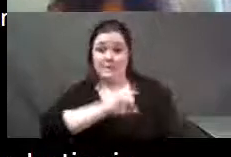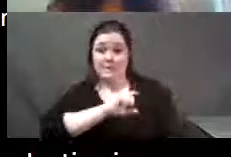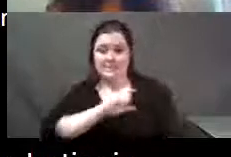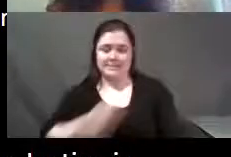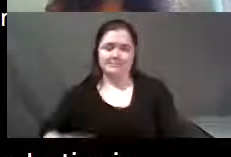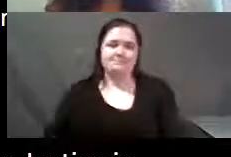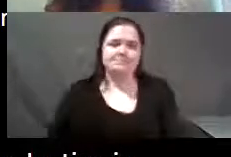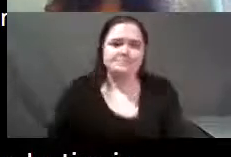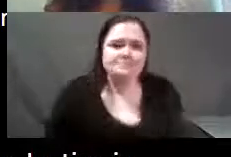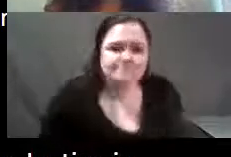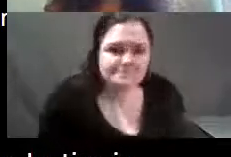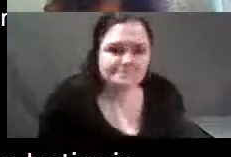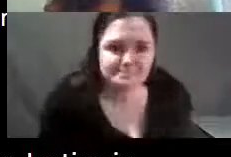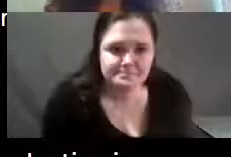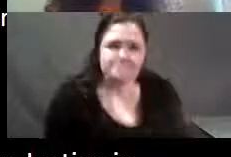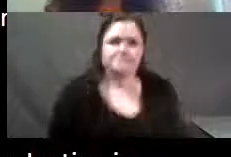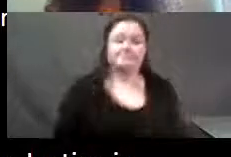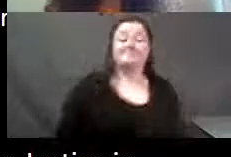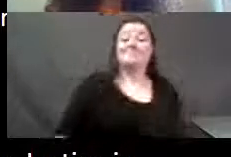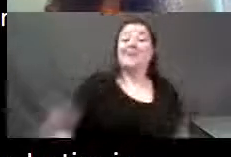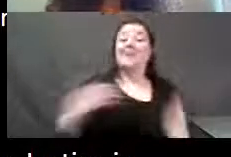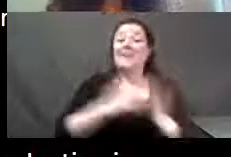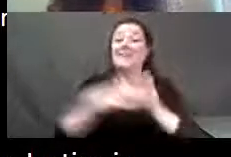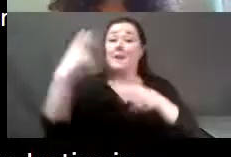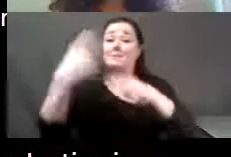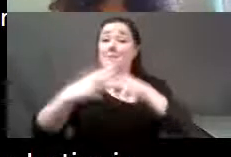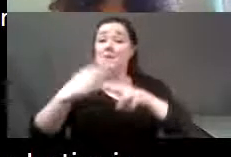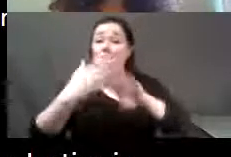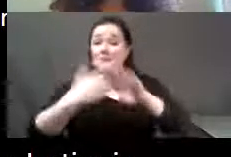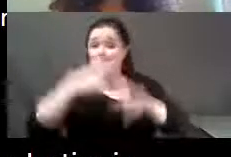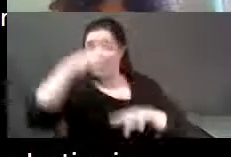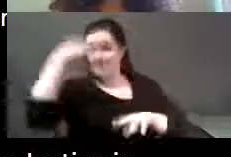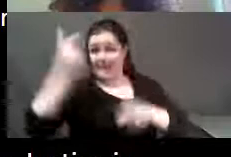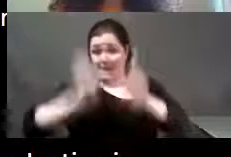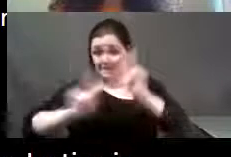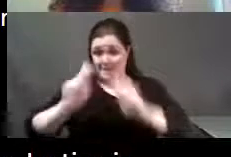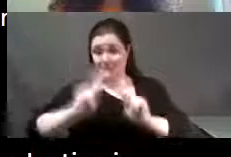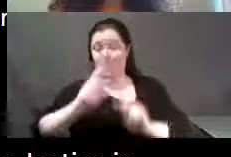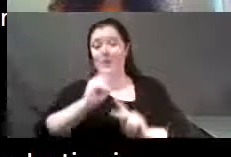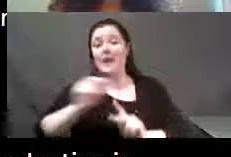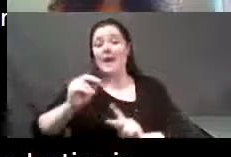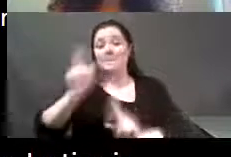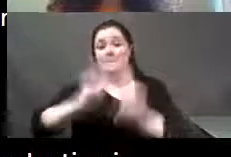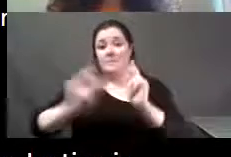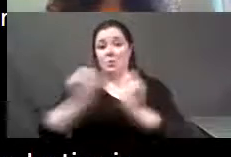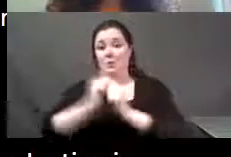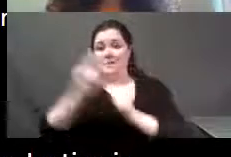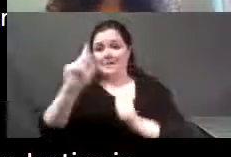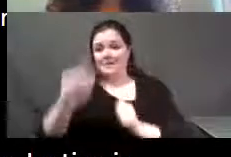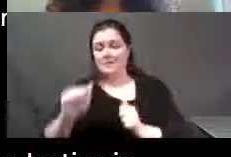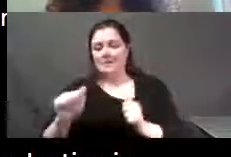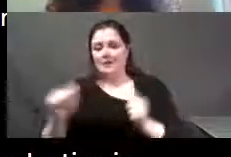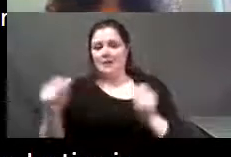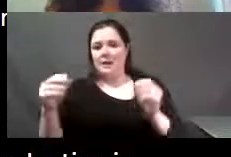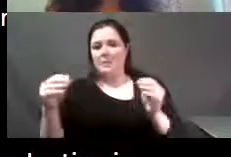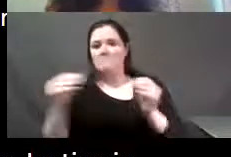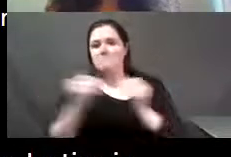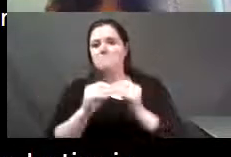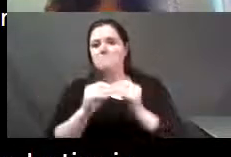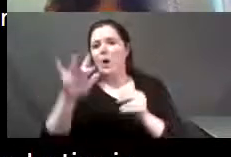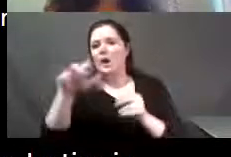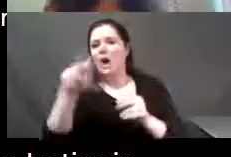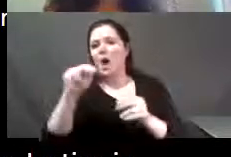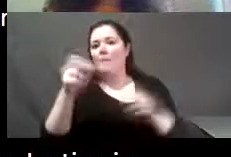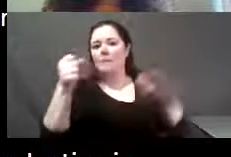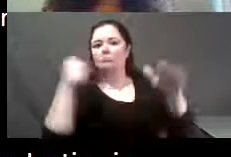before, that Black people and people with disabilities are more likely to be